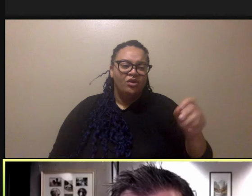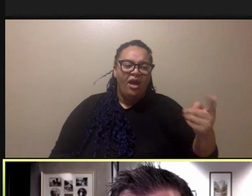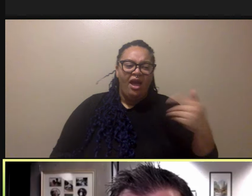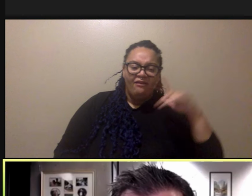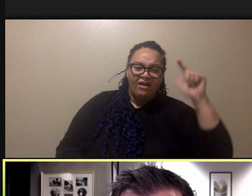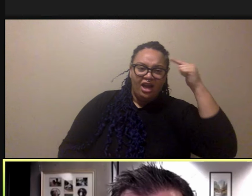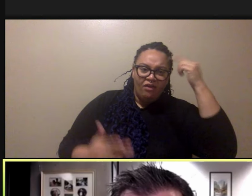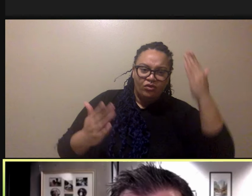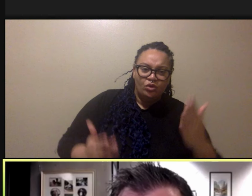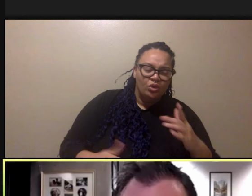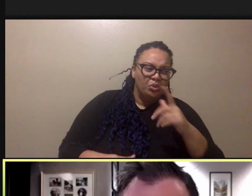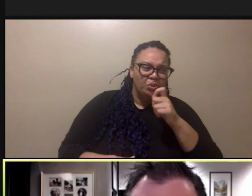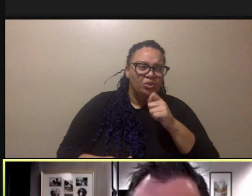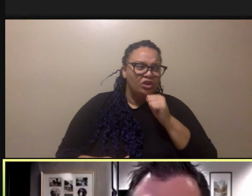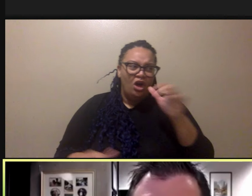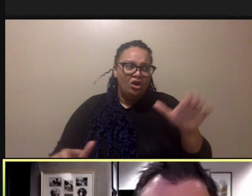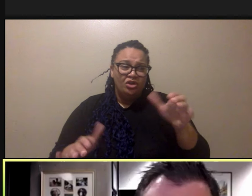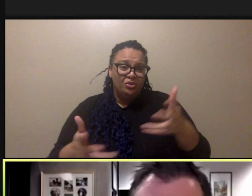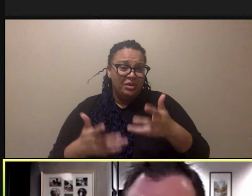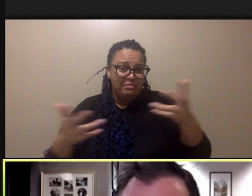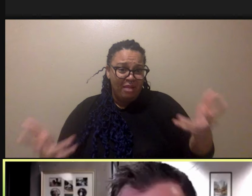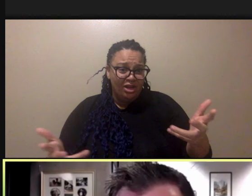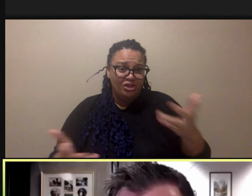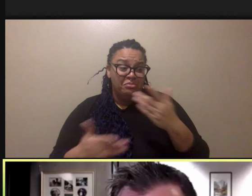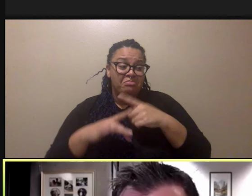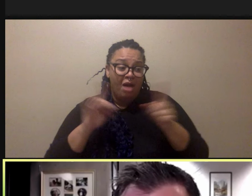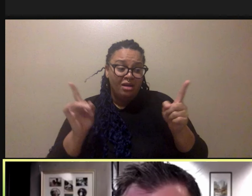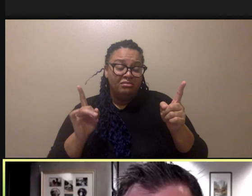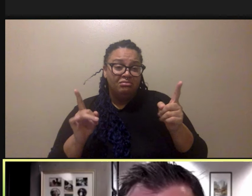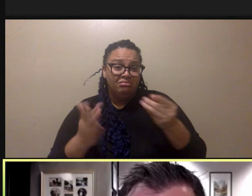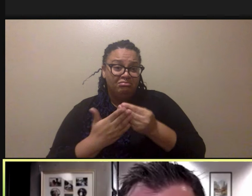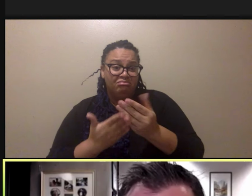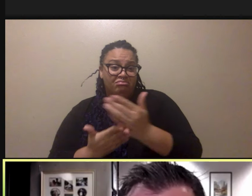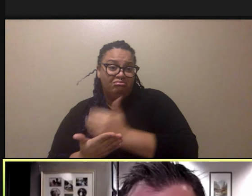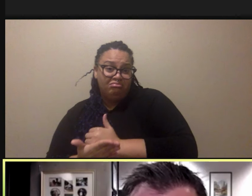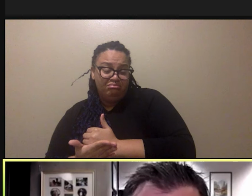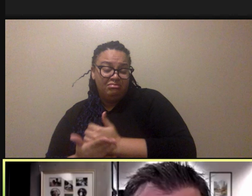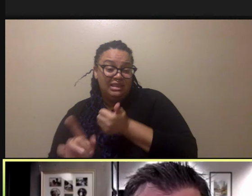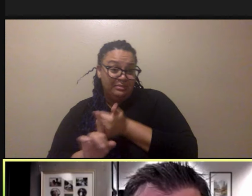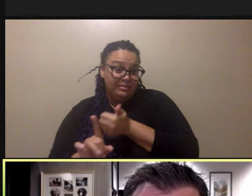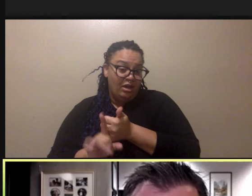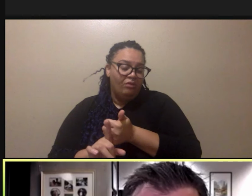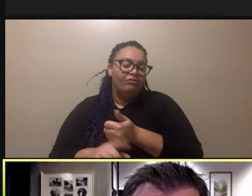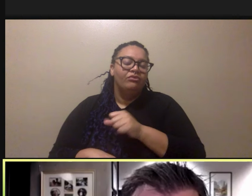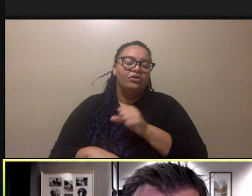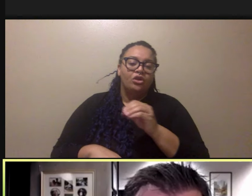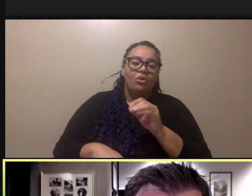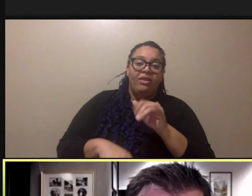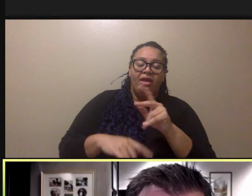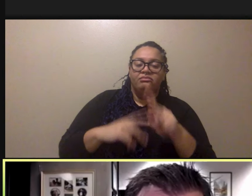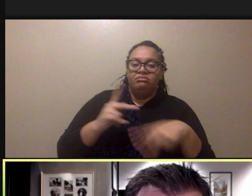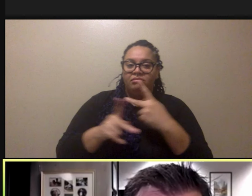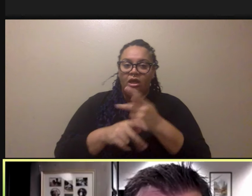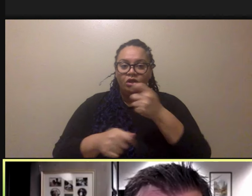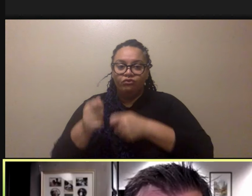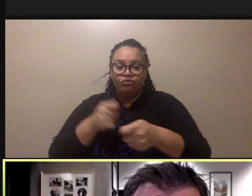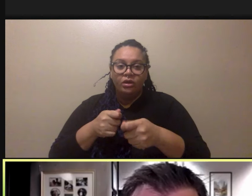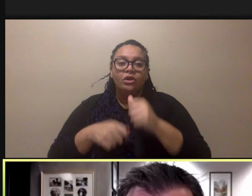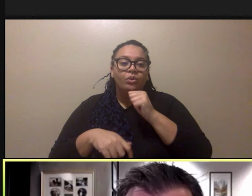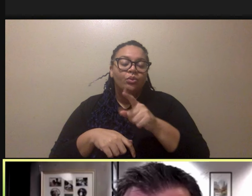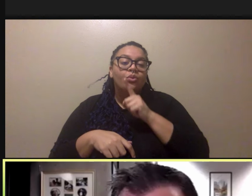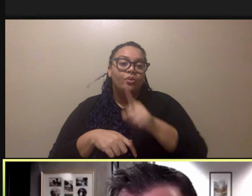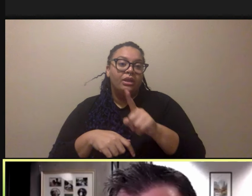from the various products, which includes trade with the natives, which they had cornered that trade for themselves between the rich and the